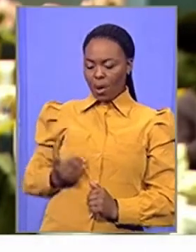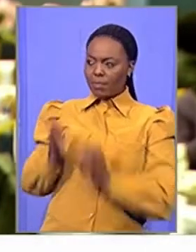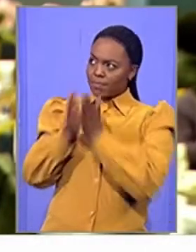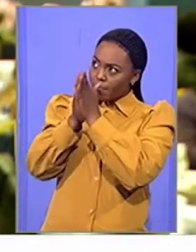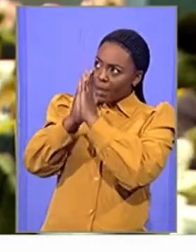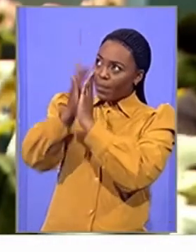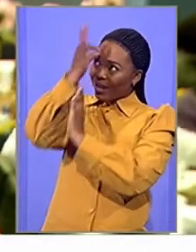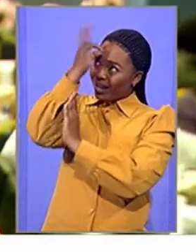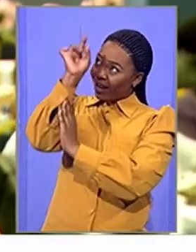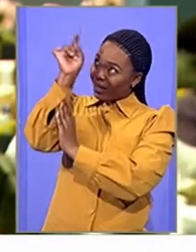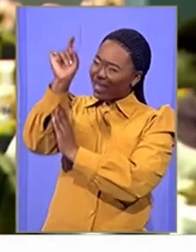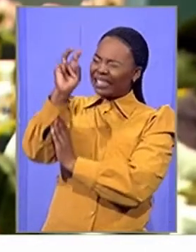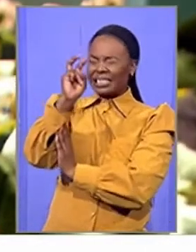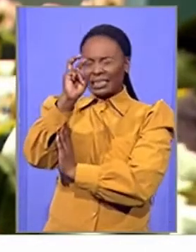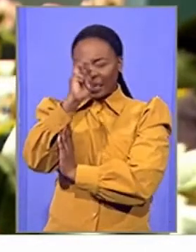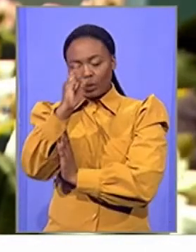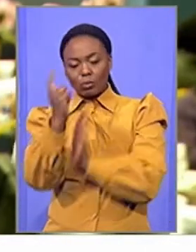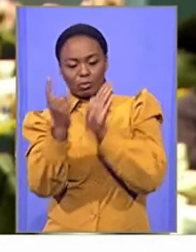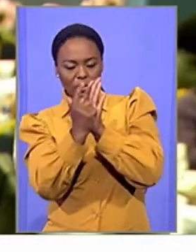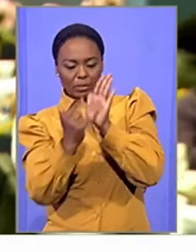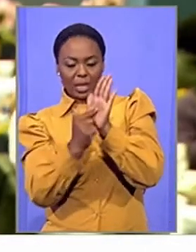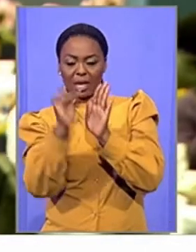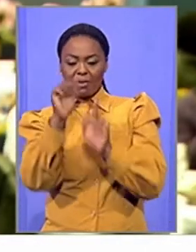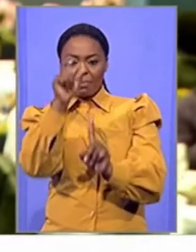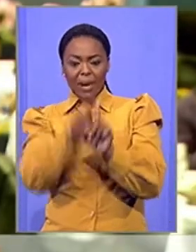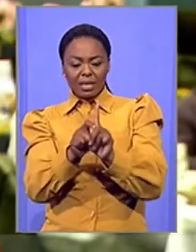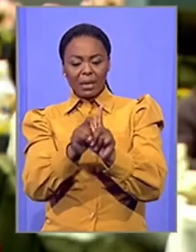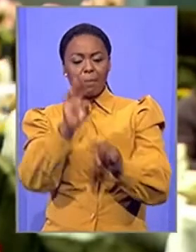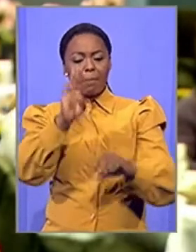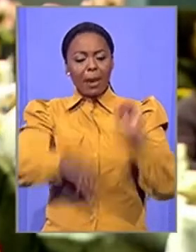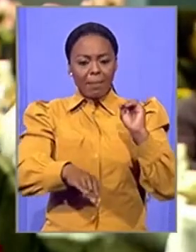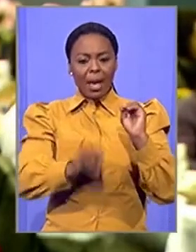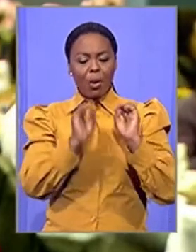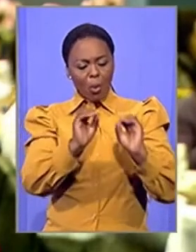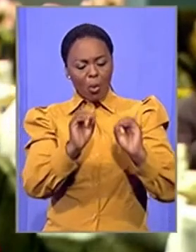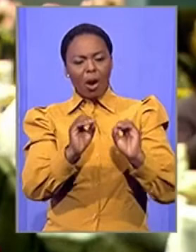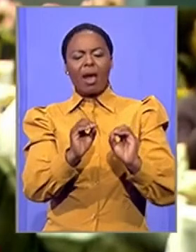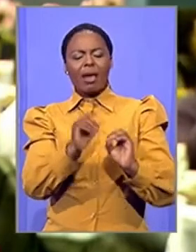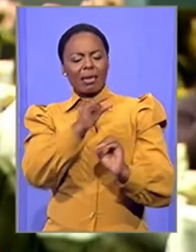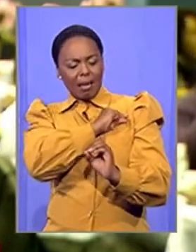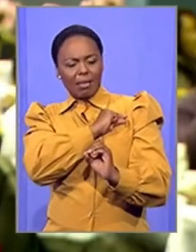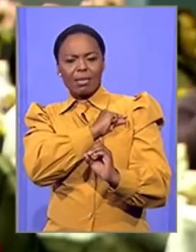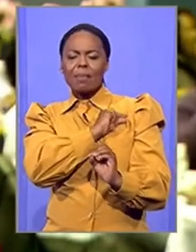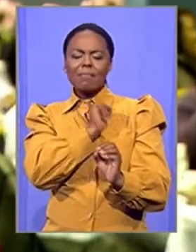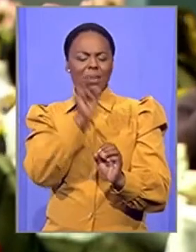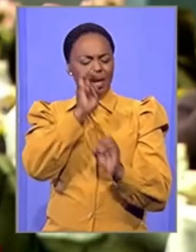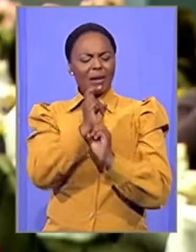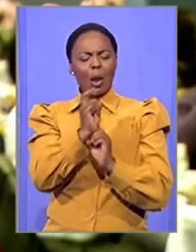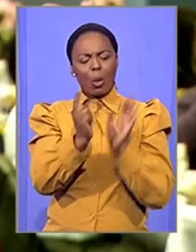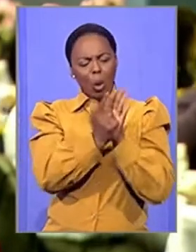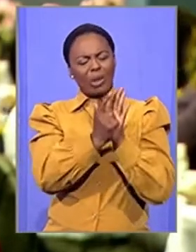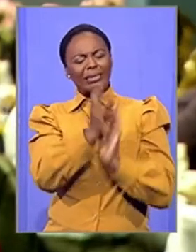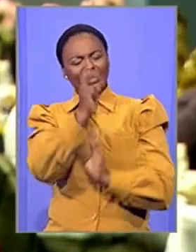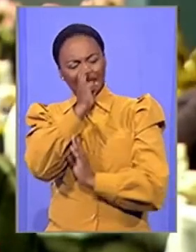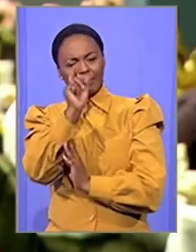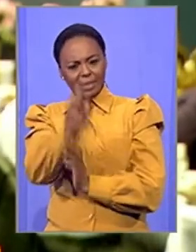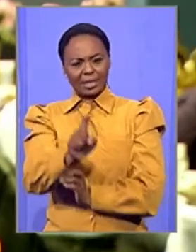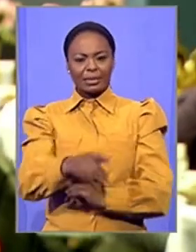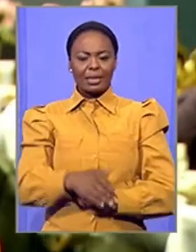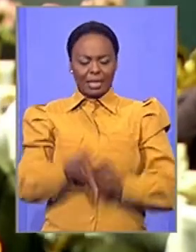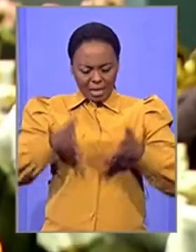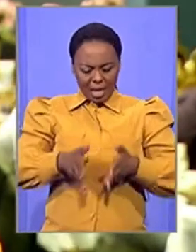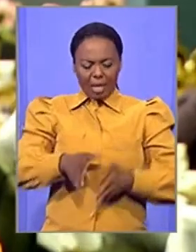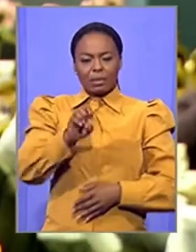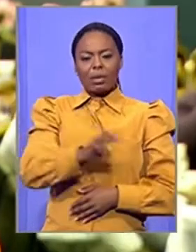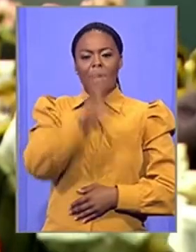mmuso o tiisa letsoho ka hlolong ya batho ba hlekefetsang bana le basadi ka hare ho naha. Ba re ha jwale mmuso o